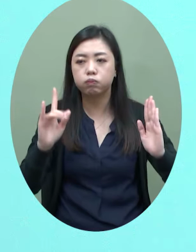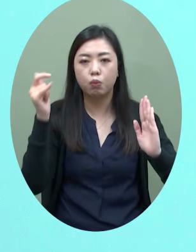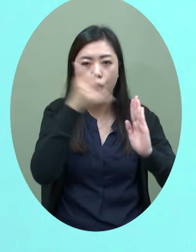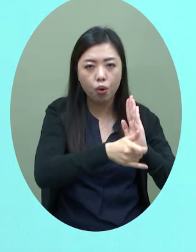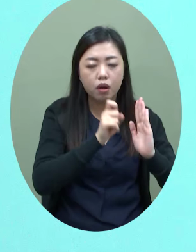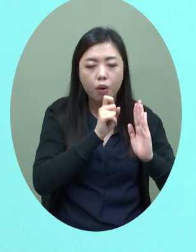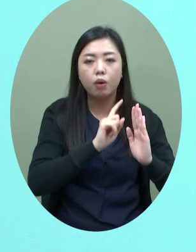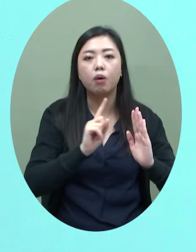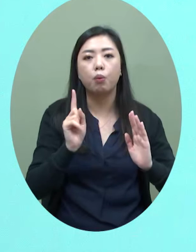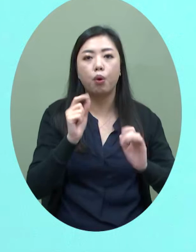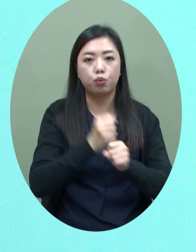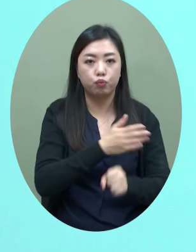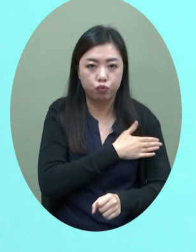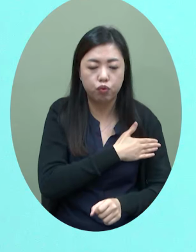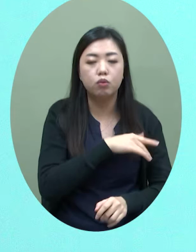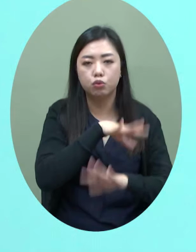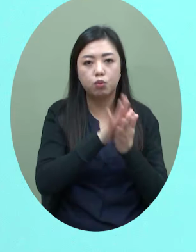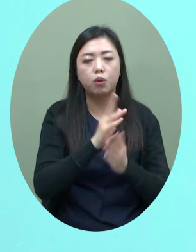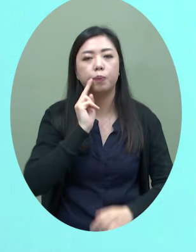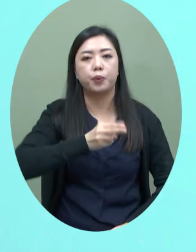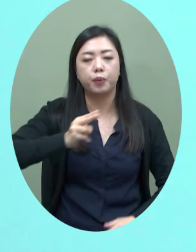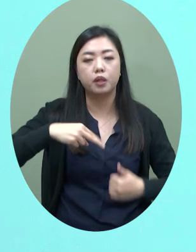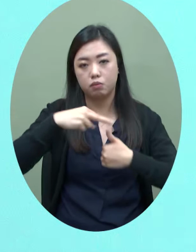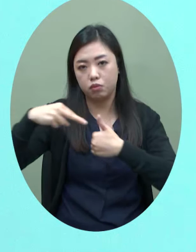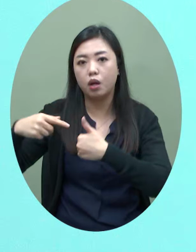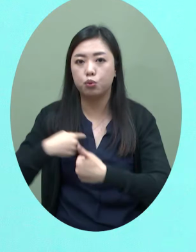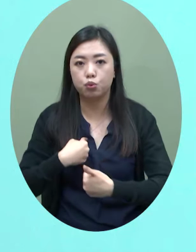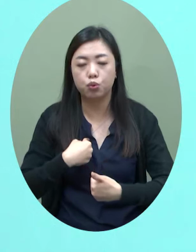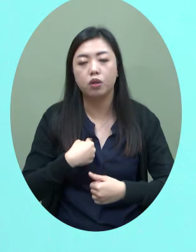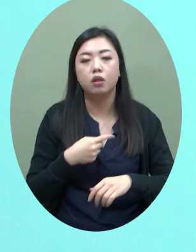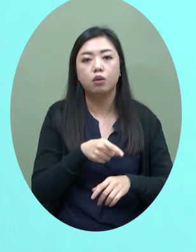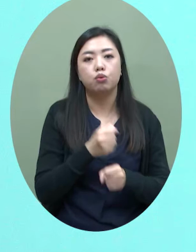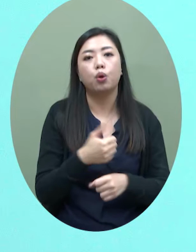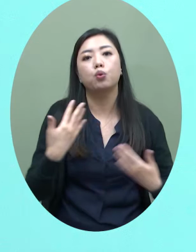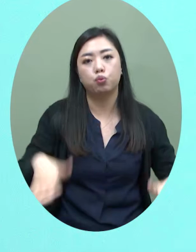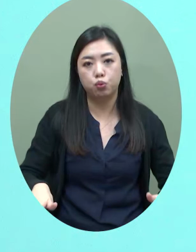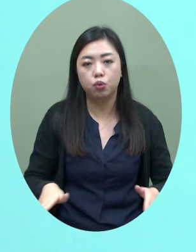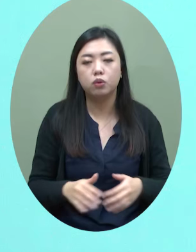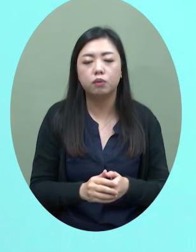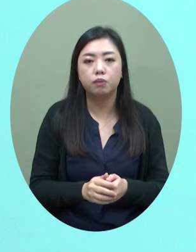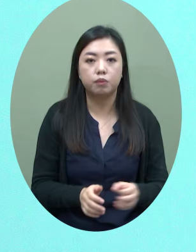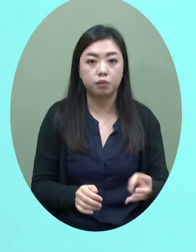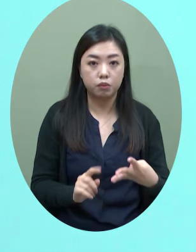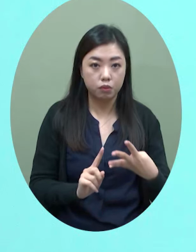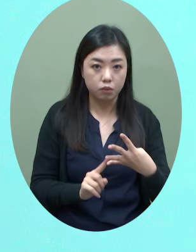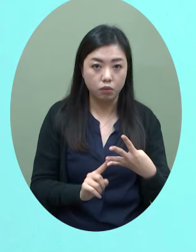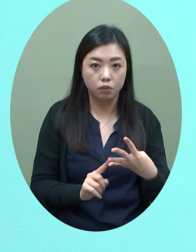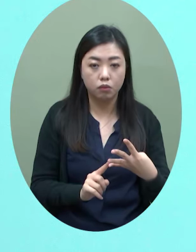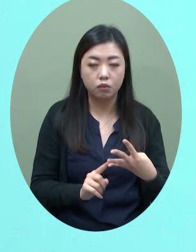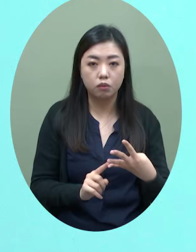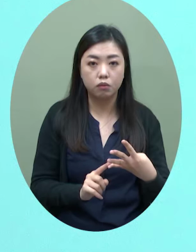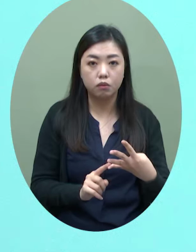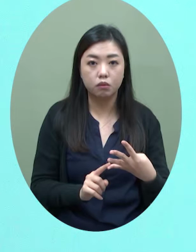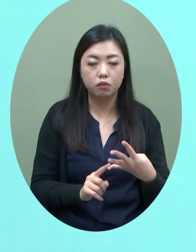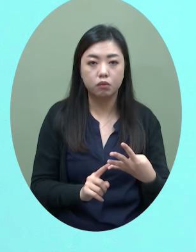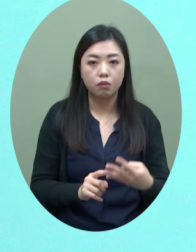done. And fourthly is we will do extensive contact tracing. The CHP,